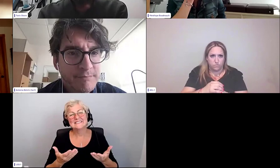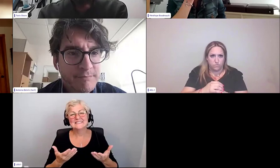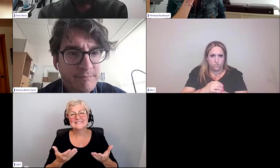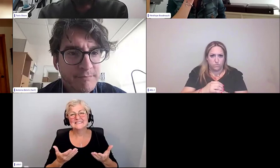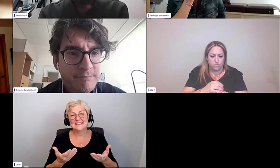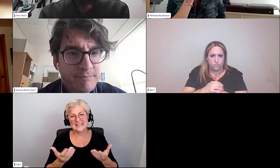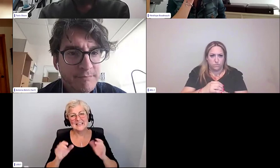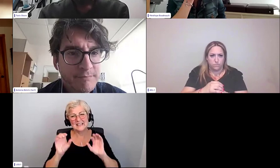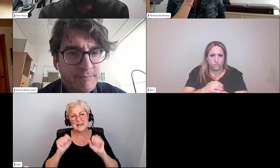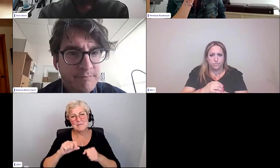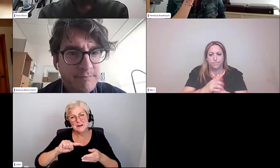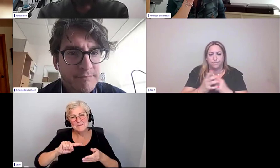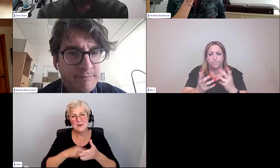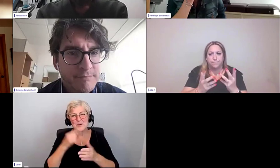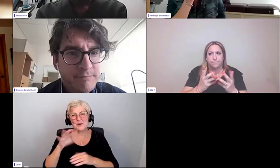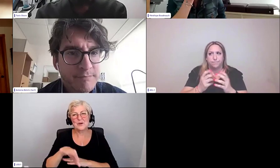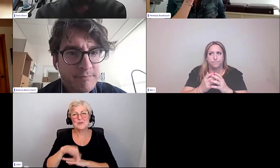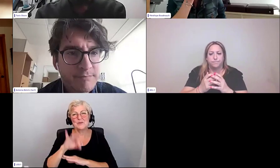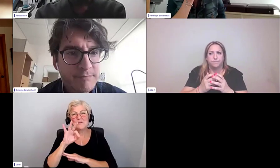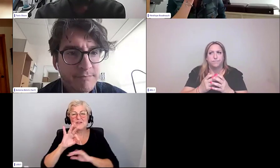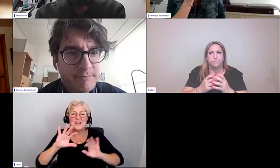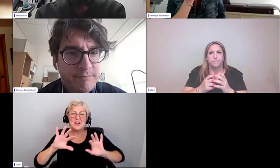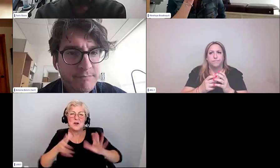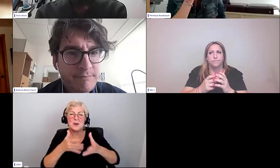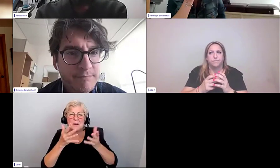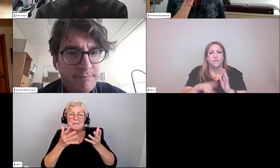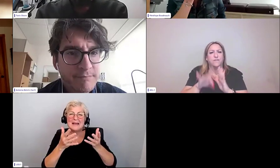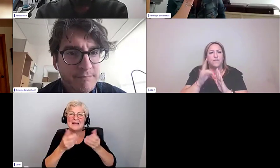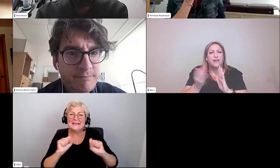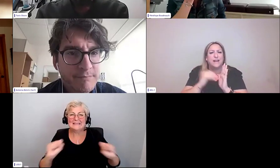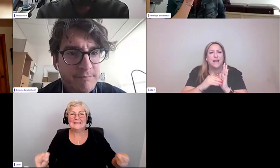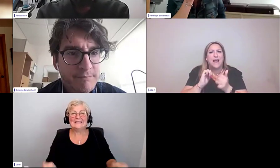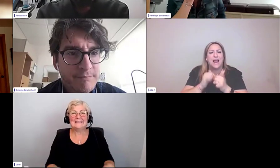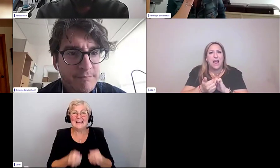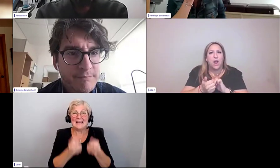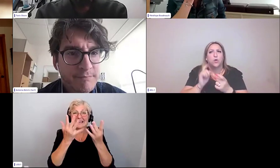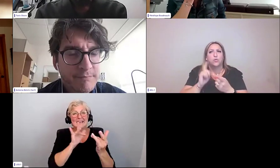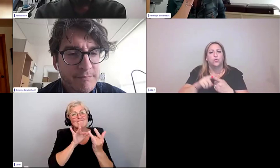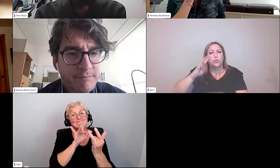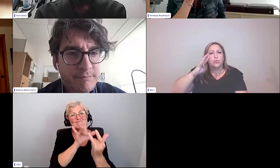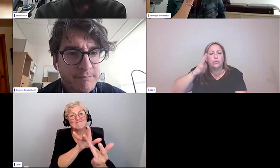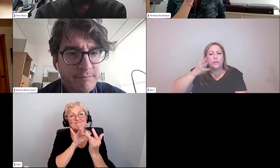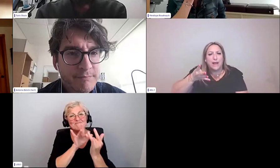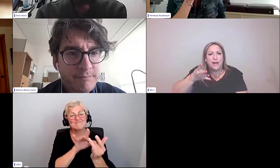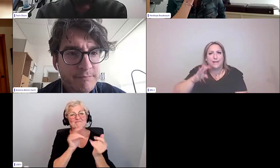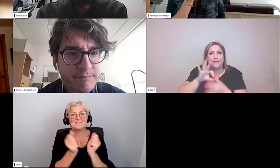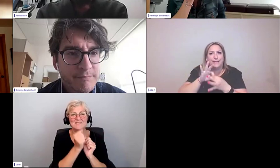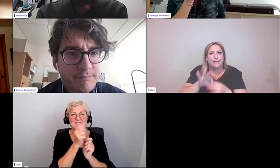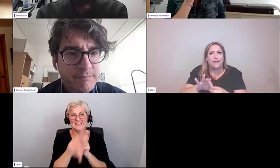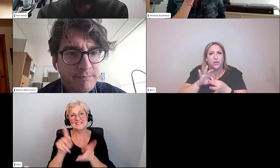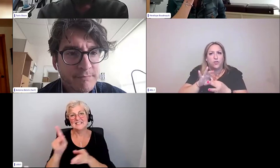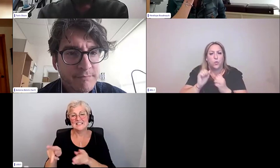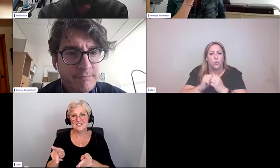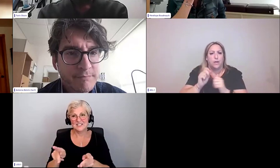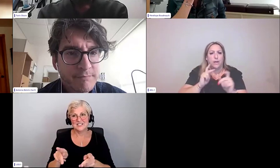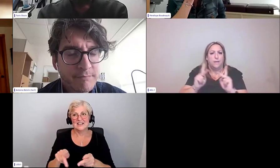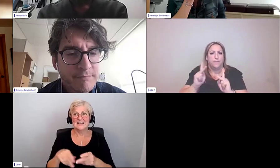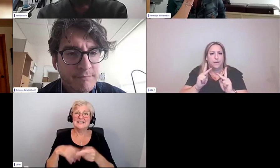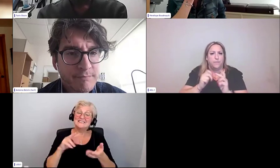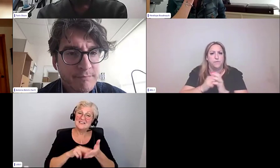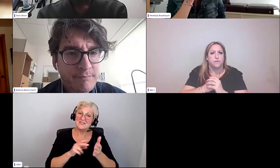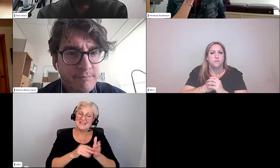it's to find again the way to create connections with the people.